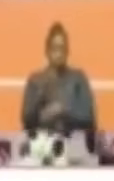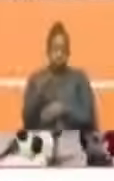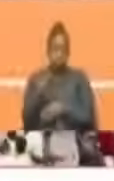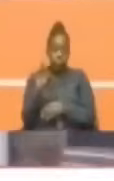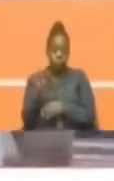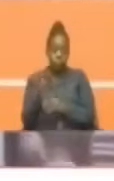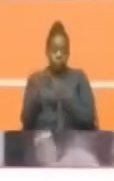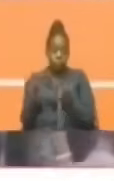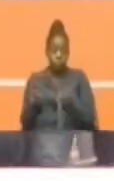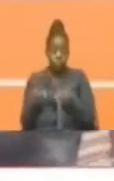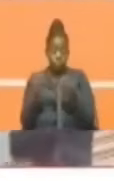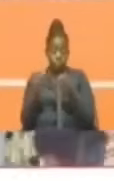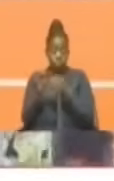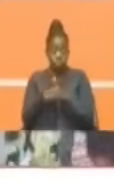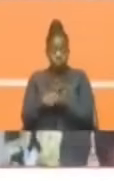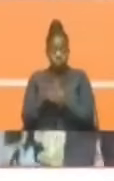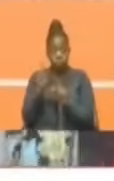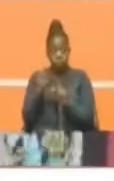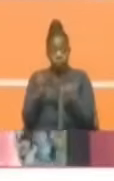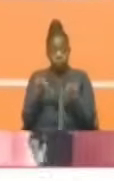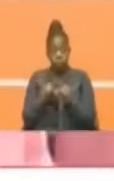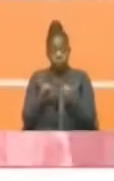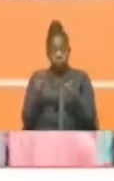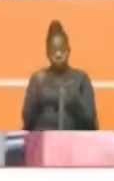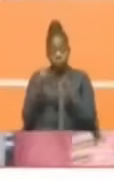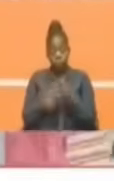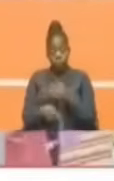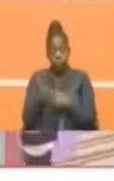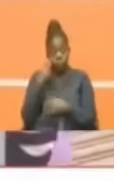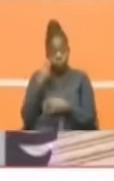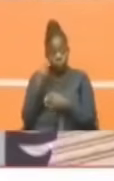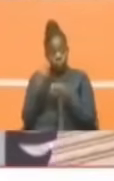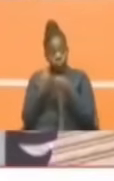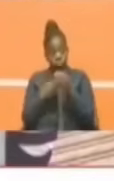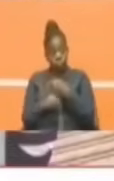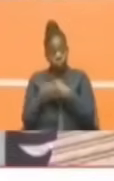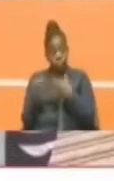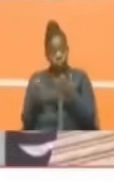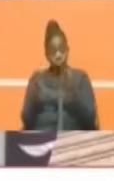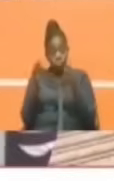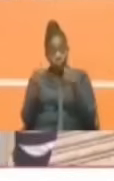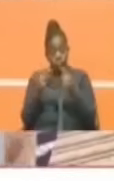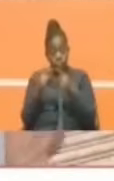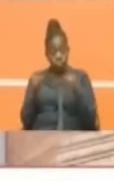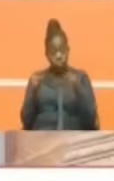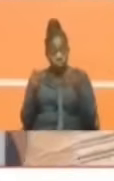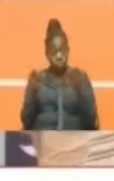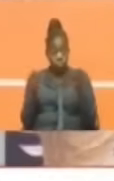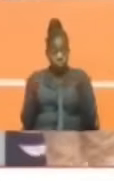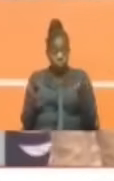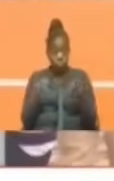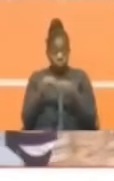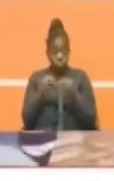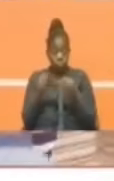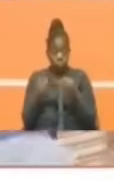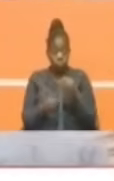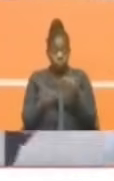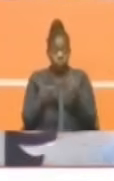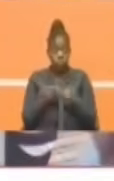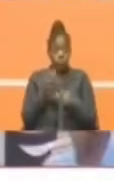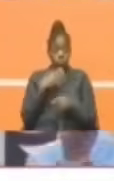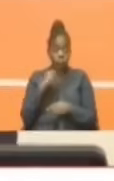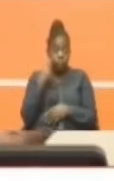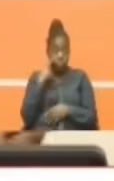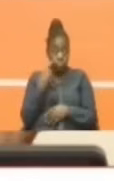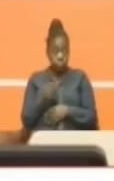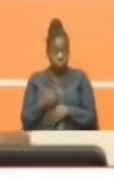kubirekera abasuubuzi naye nga si yateekebwako omusuubuzi anaasangibwa ng'atunze ebintu kyokka n'ataba muguzi lisiiti nti nene nga yeetaaga